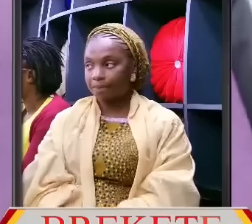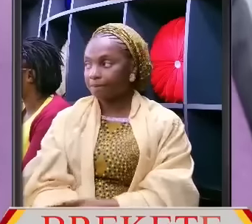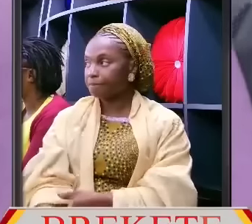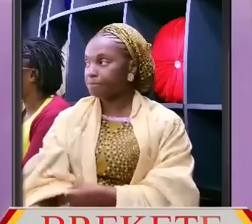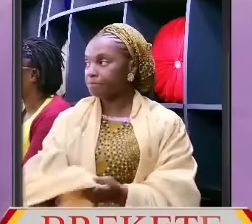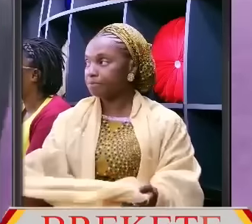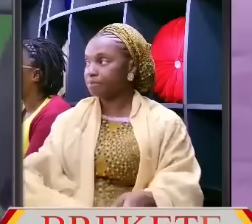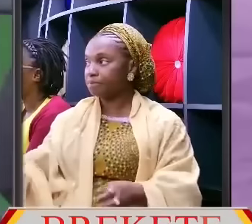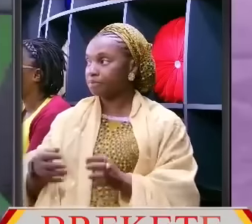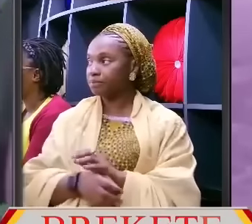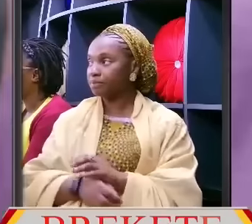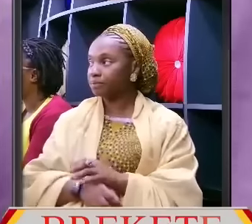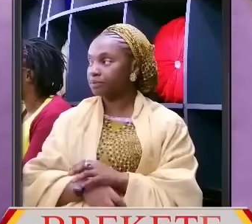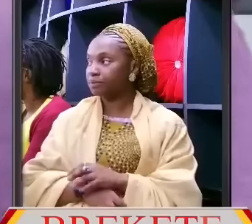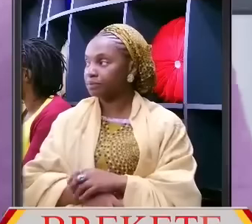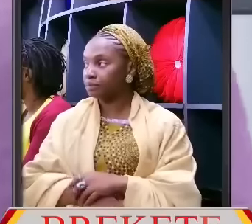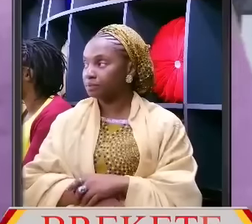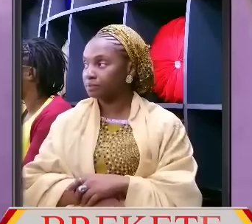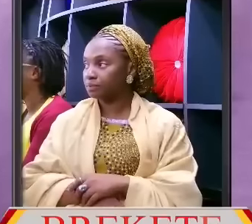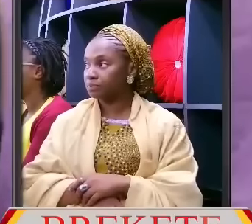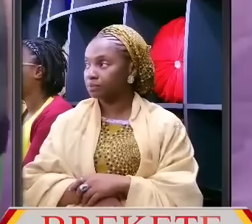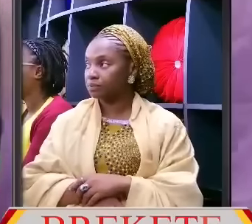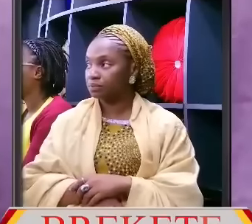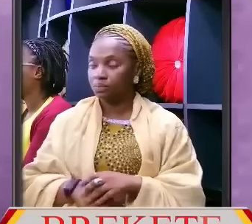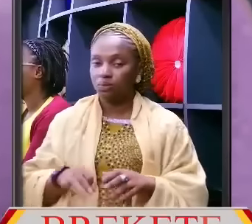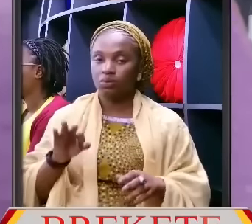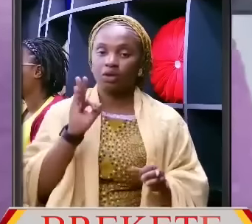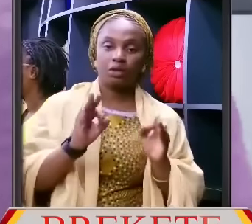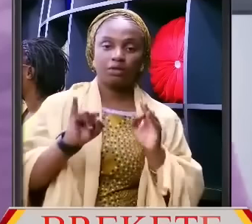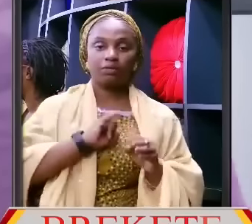Make a concluder. Still raise up your hand.